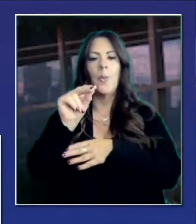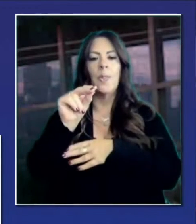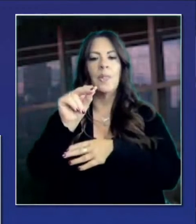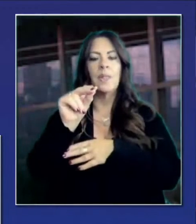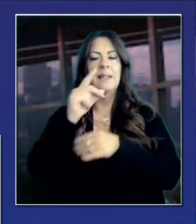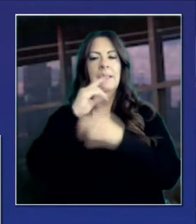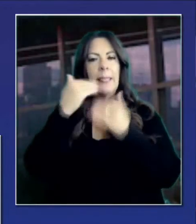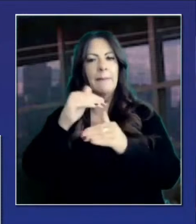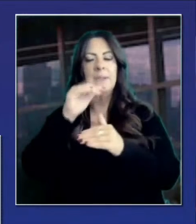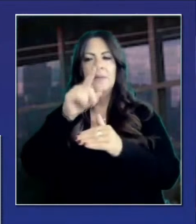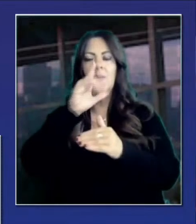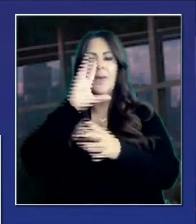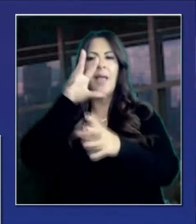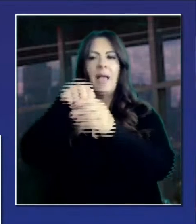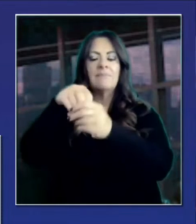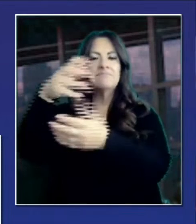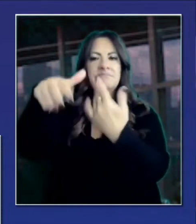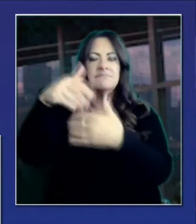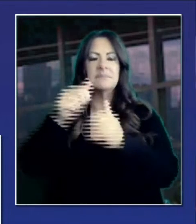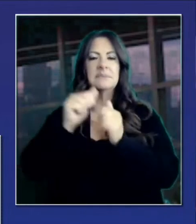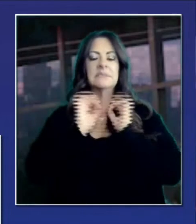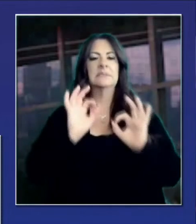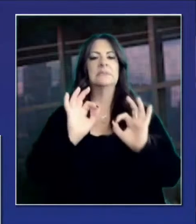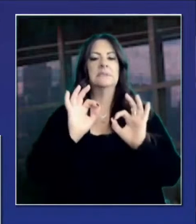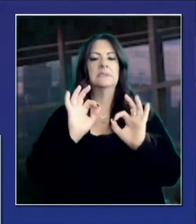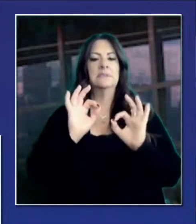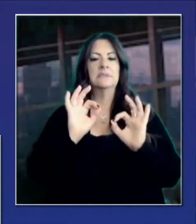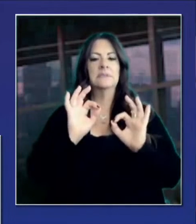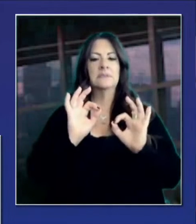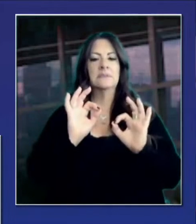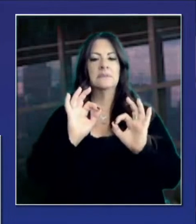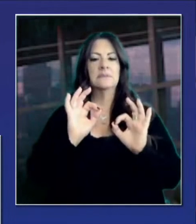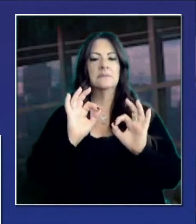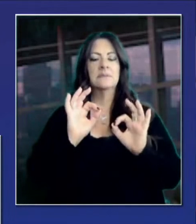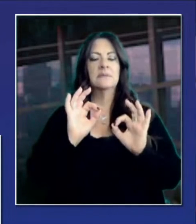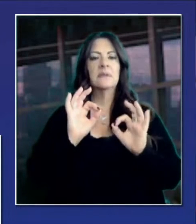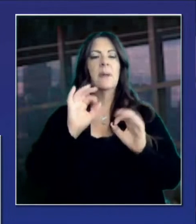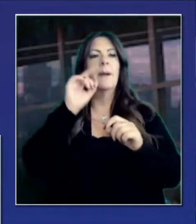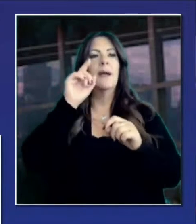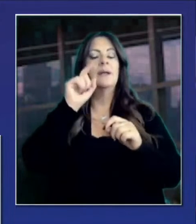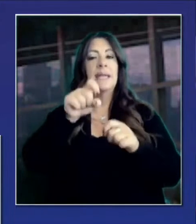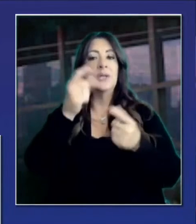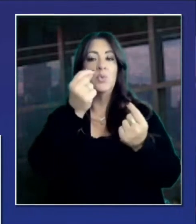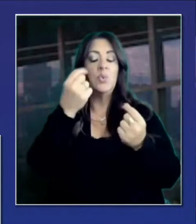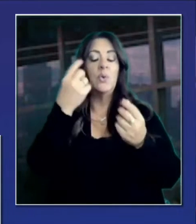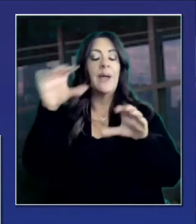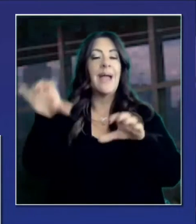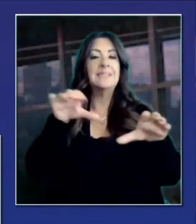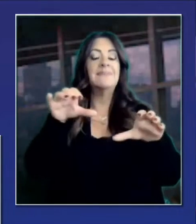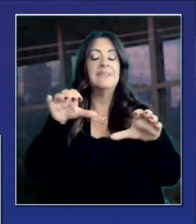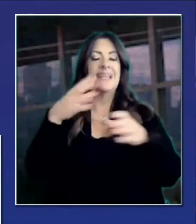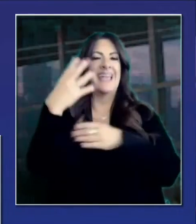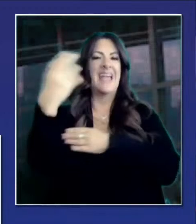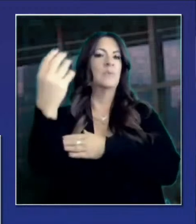well understood. And if, again, need to be reminded of the details around those, go to that